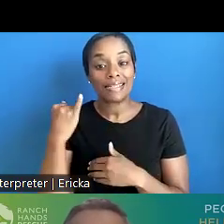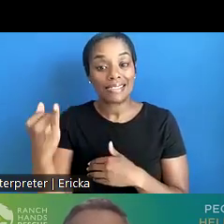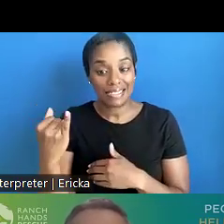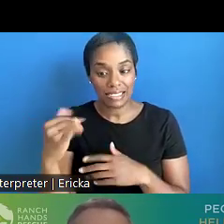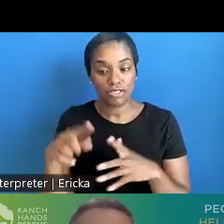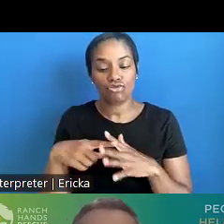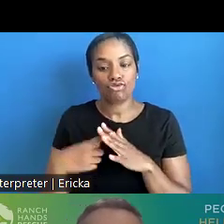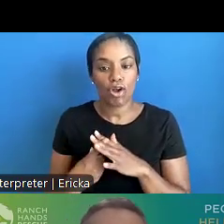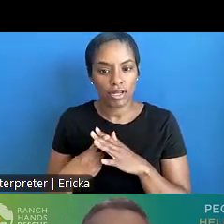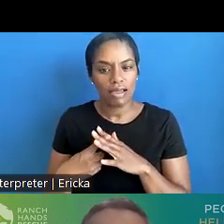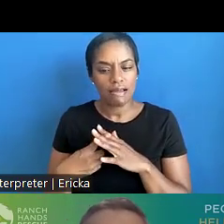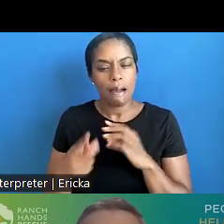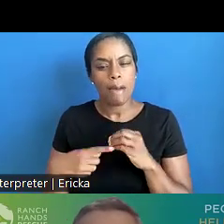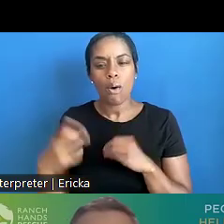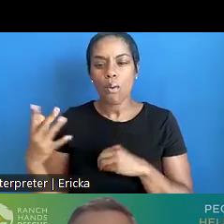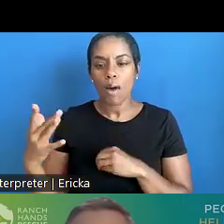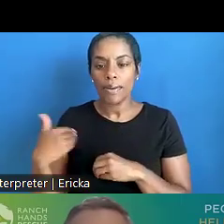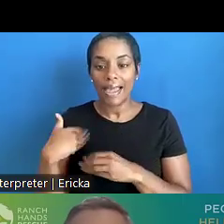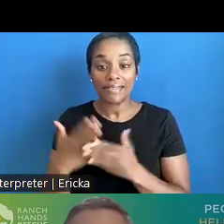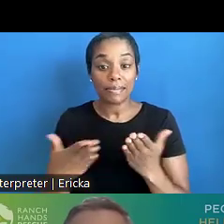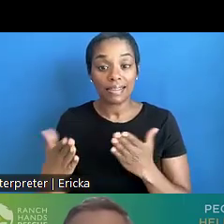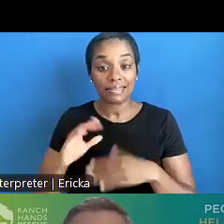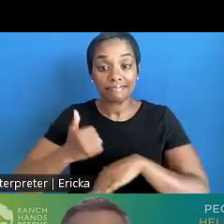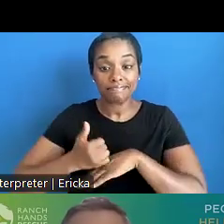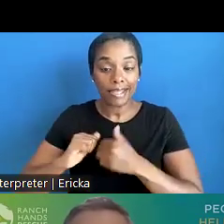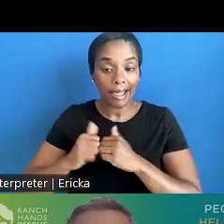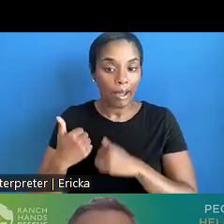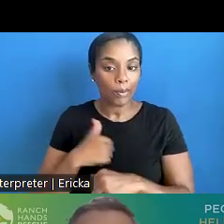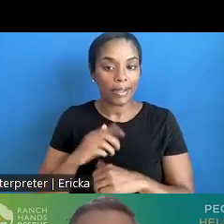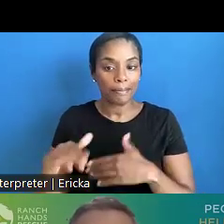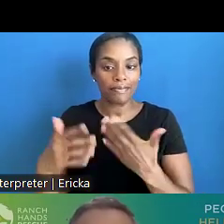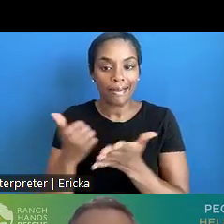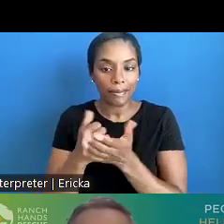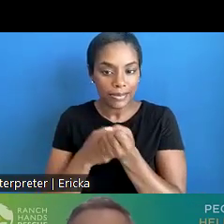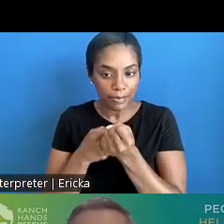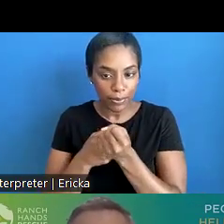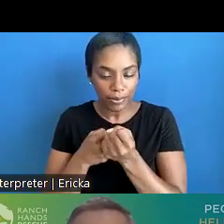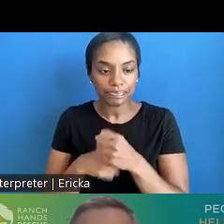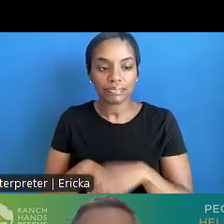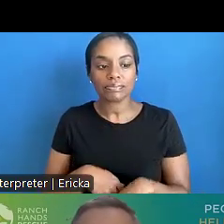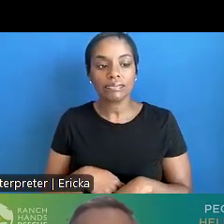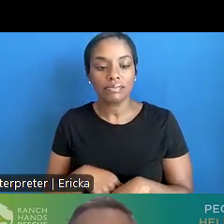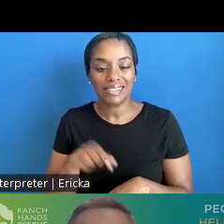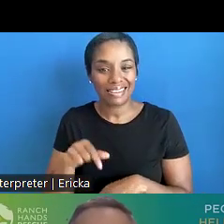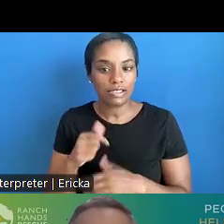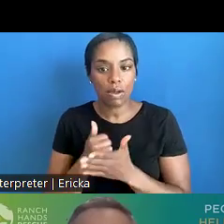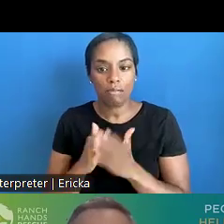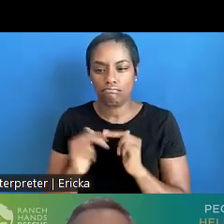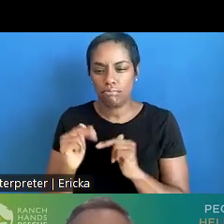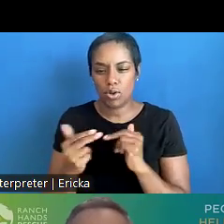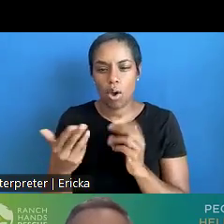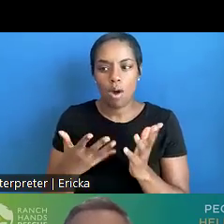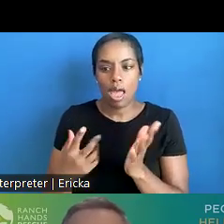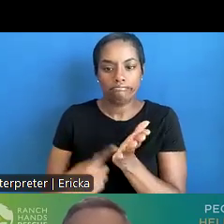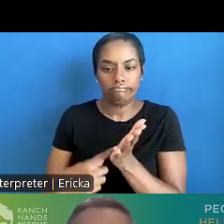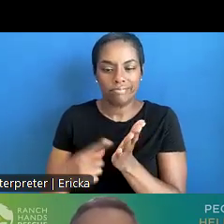this, why we have things set up and how we can all provide help and support. And this will also build on what I talk about